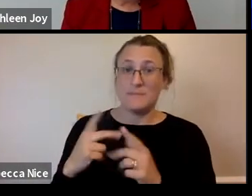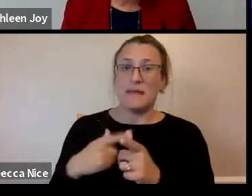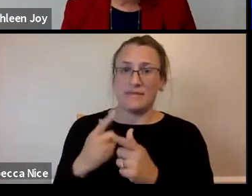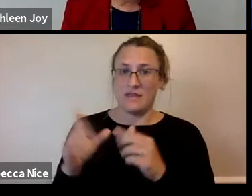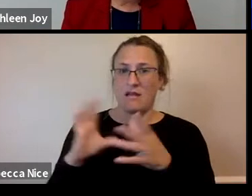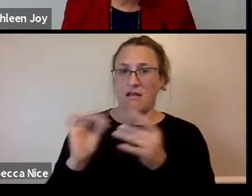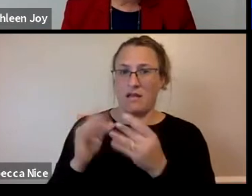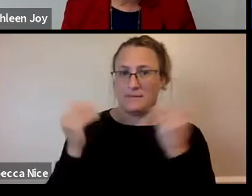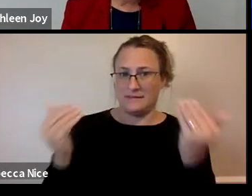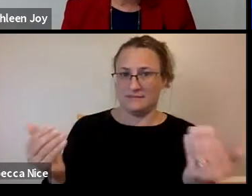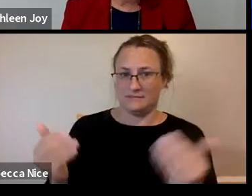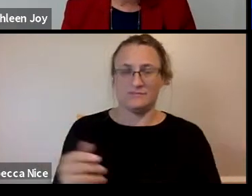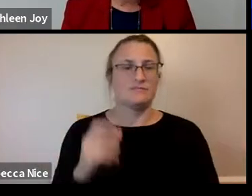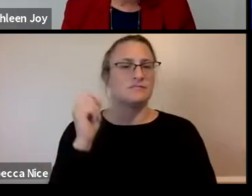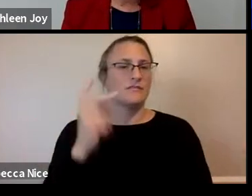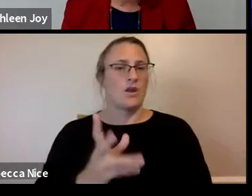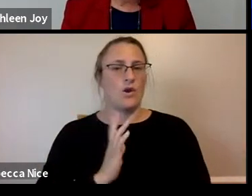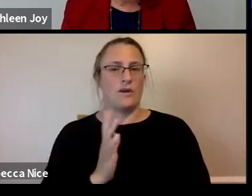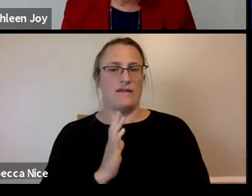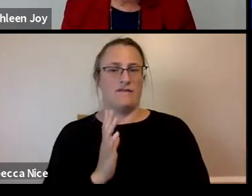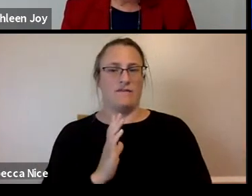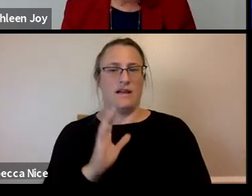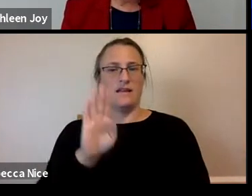comments. Okay, no problem.